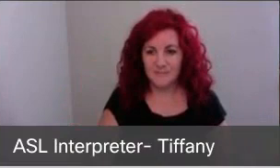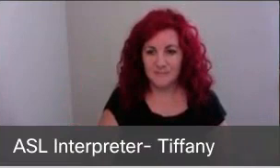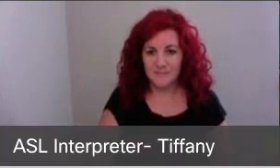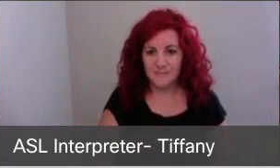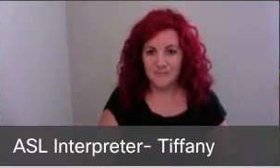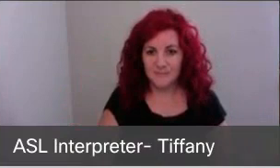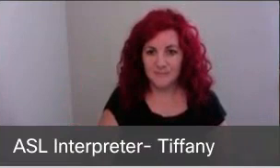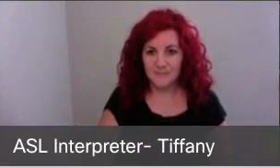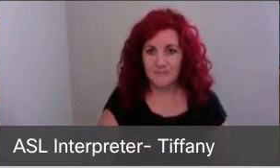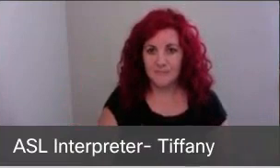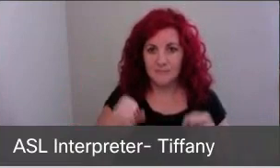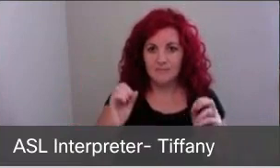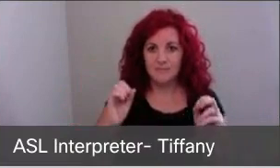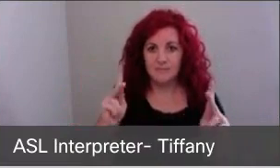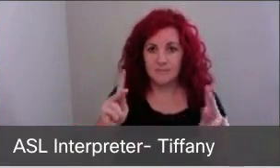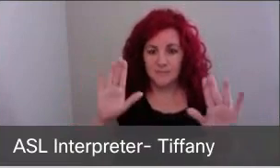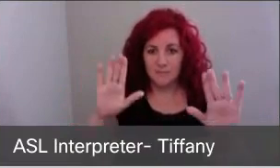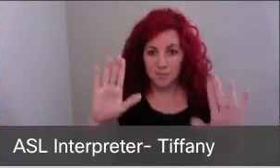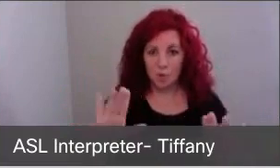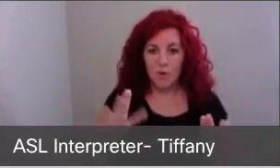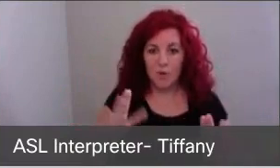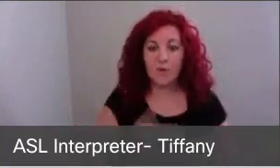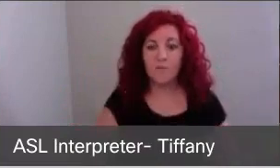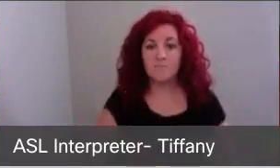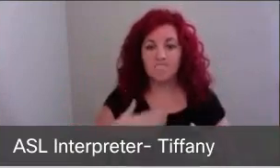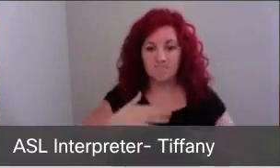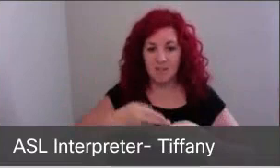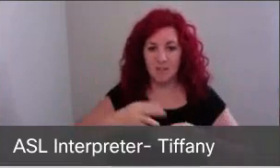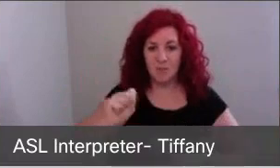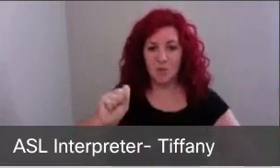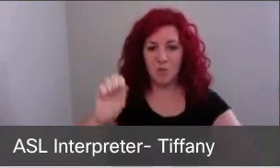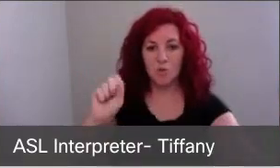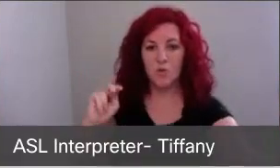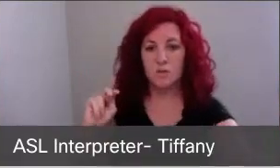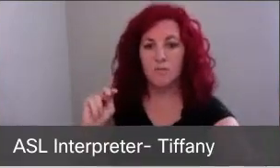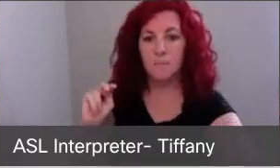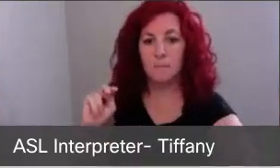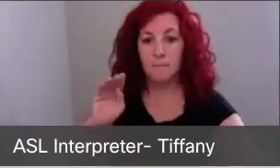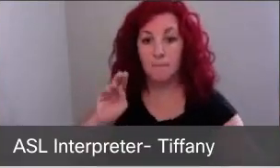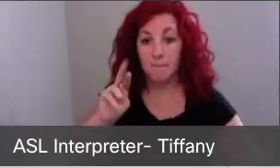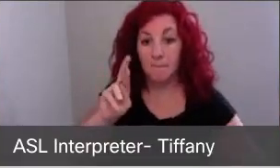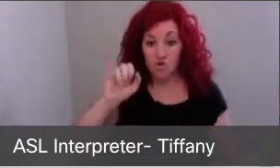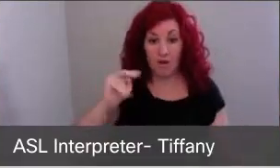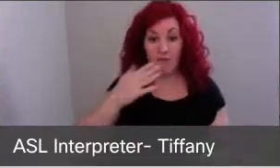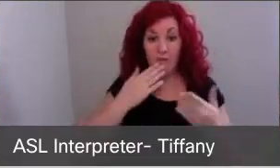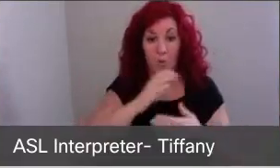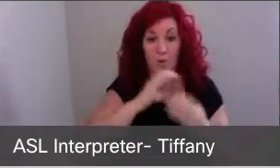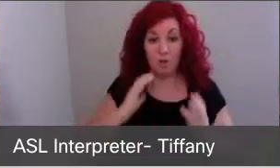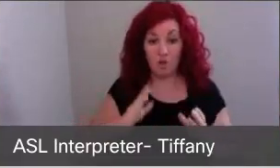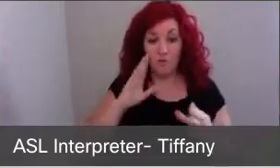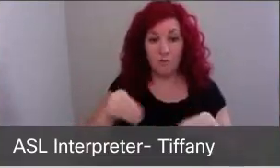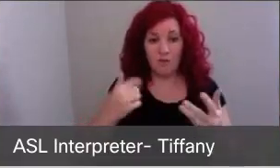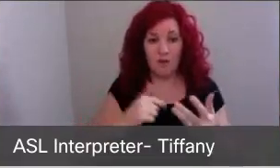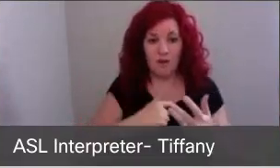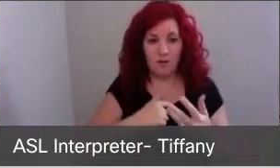All right. Okay. Great. Thank you so much. My name is Susan Breen, and thank you, commissioners, for giving us in